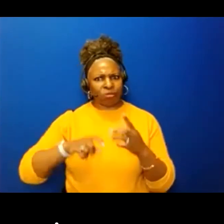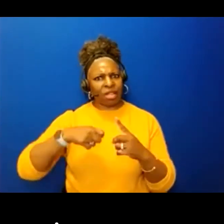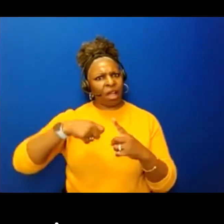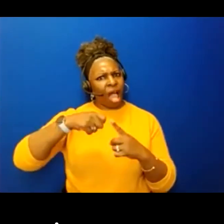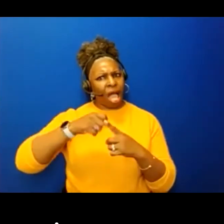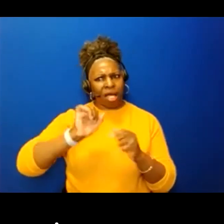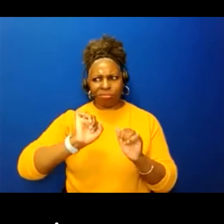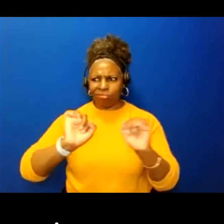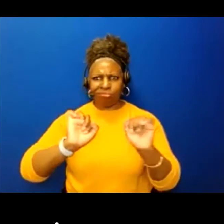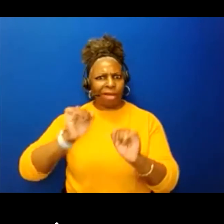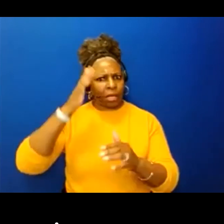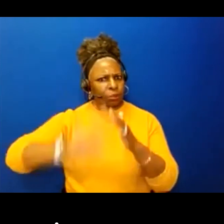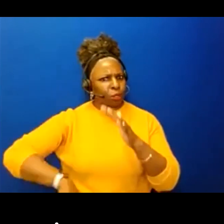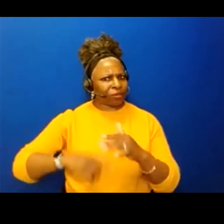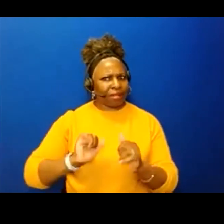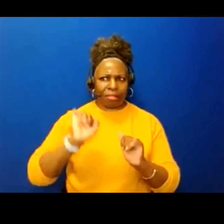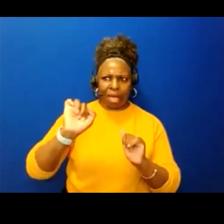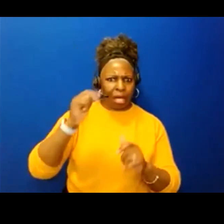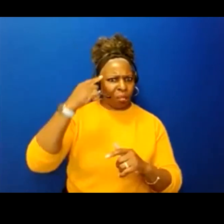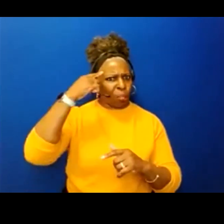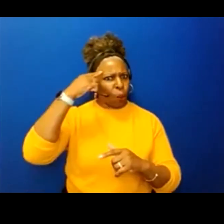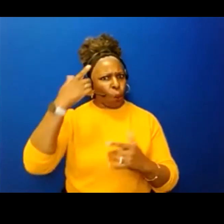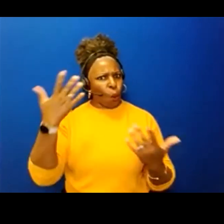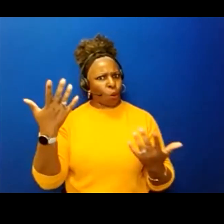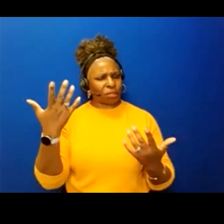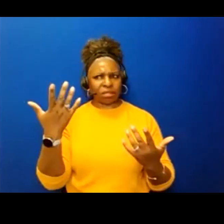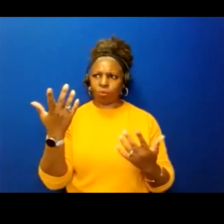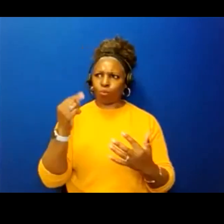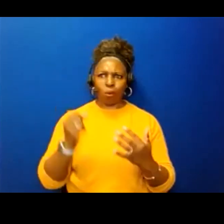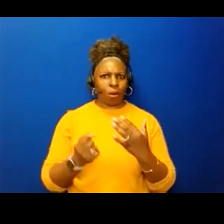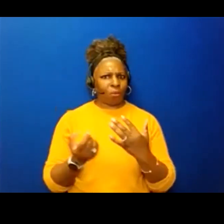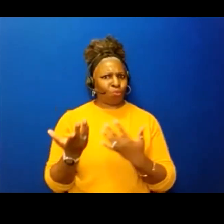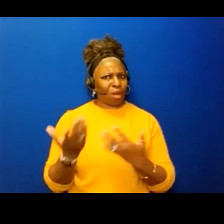what their thoughts about, you know, where we are now and where we can get